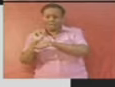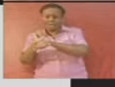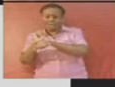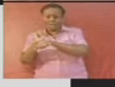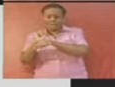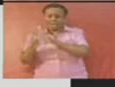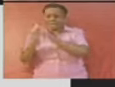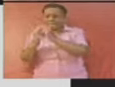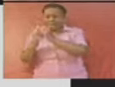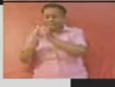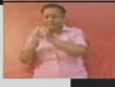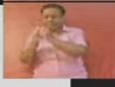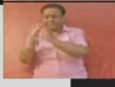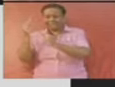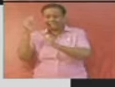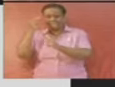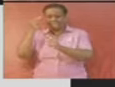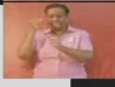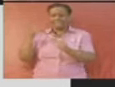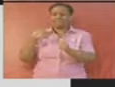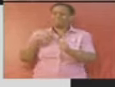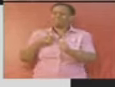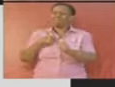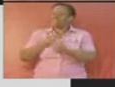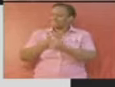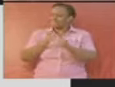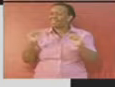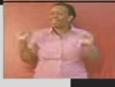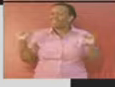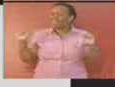think we are safe. We think we are insulated.